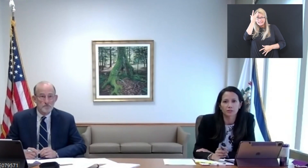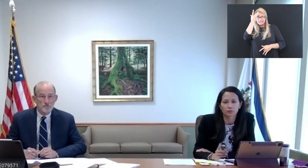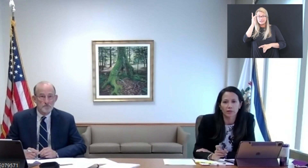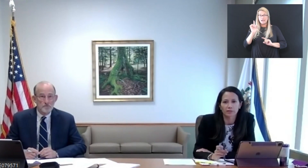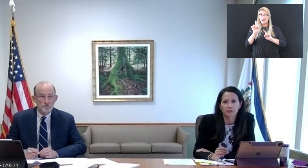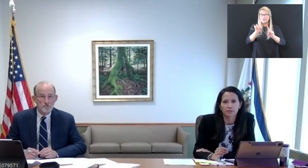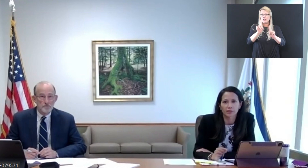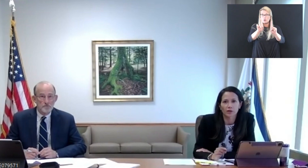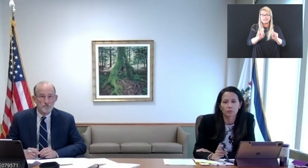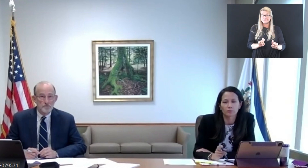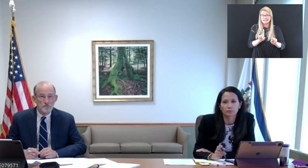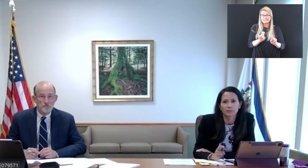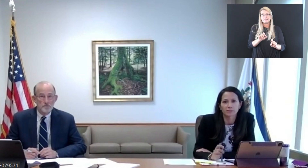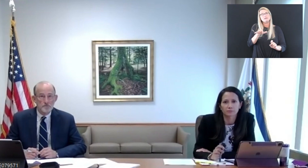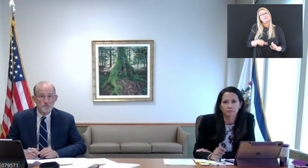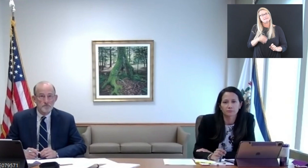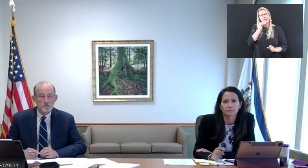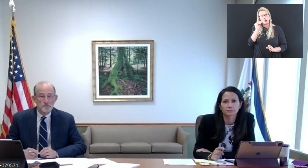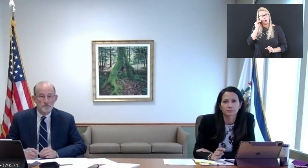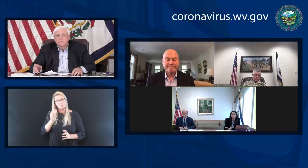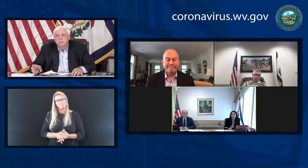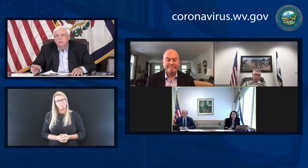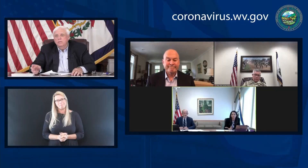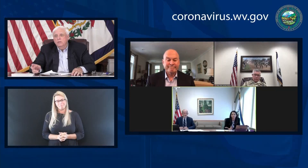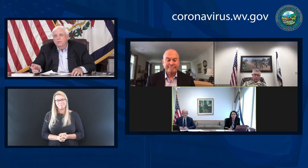then you need to wait and stay home.